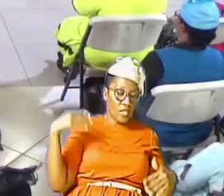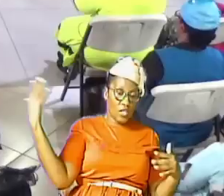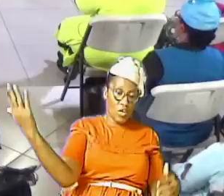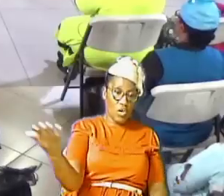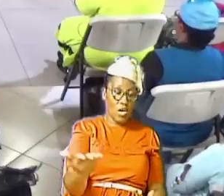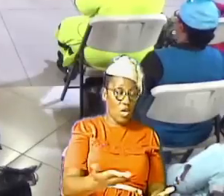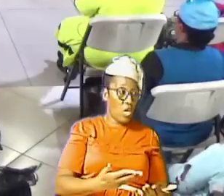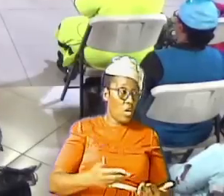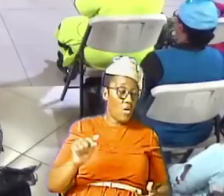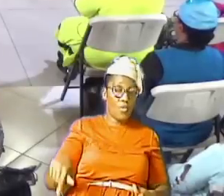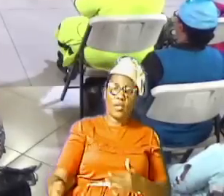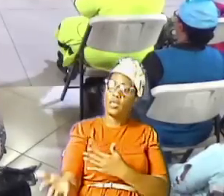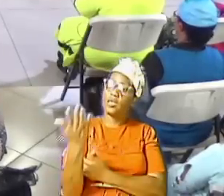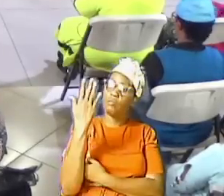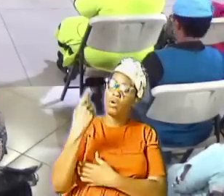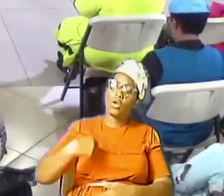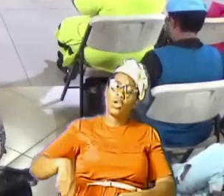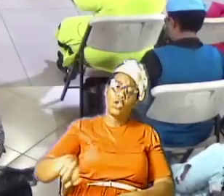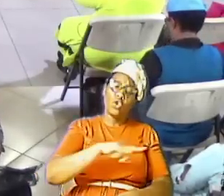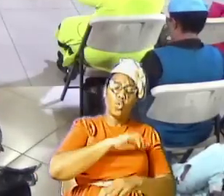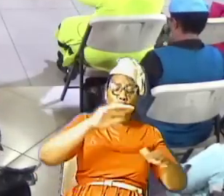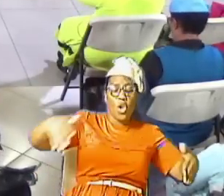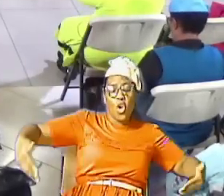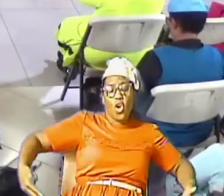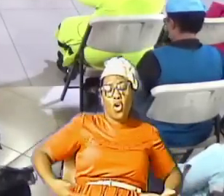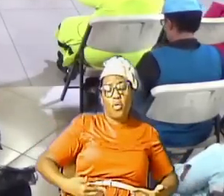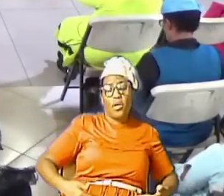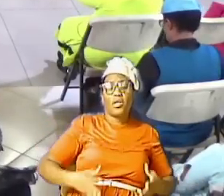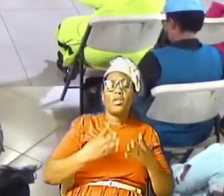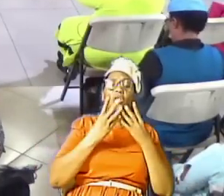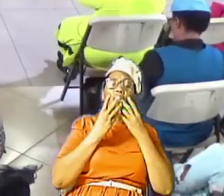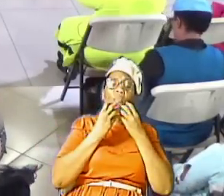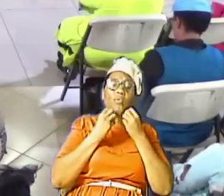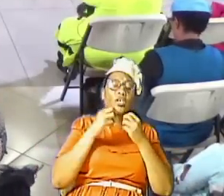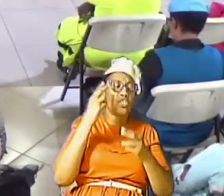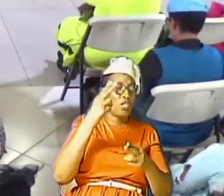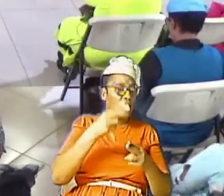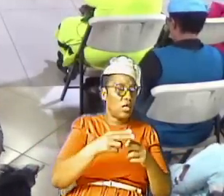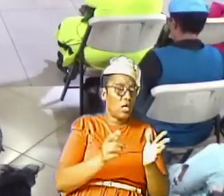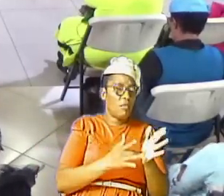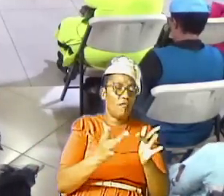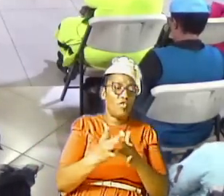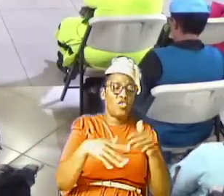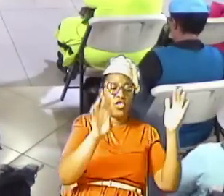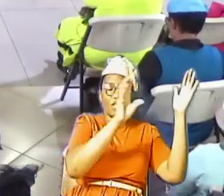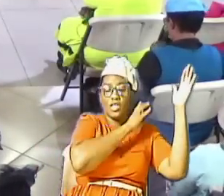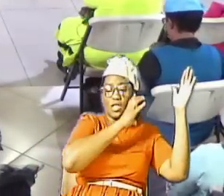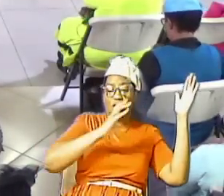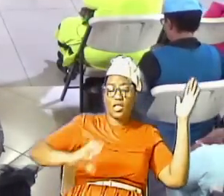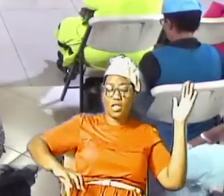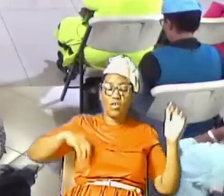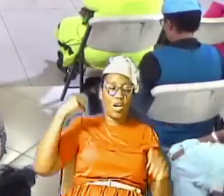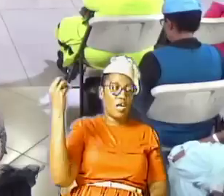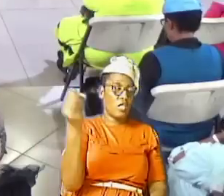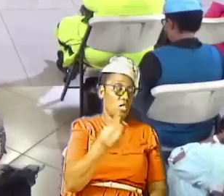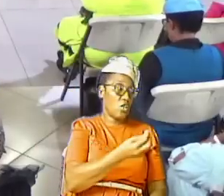we greet you this morning in the precious name of Jesus Christ, our